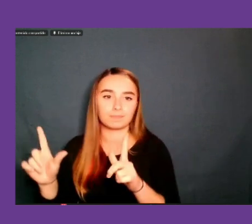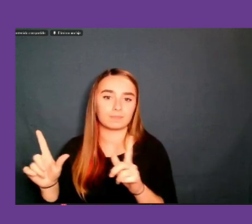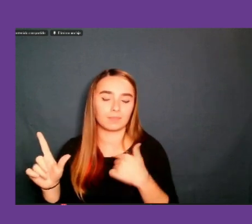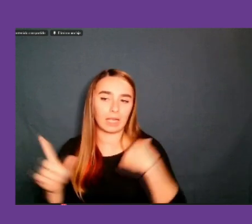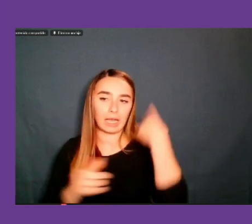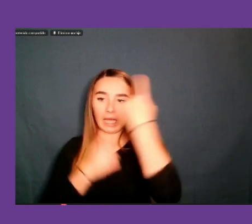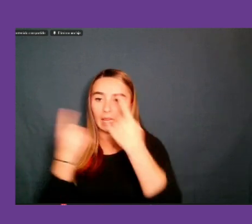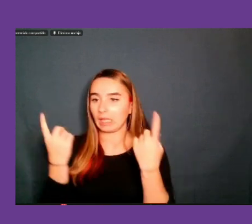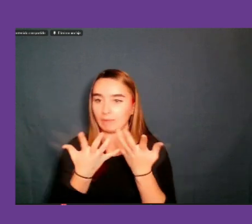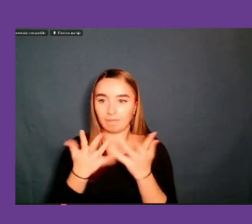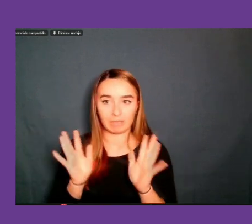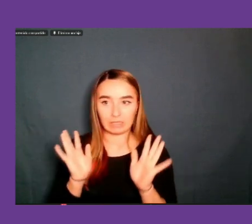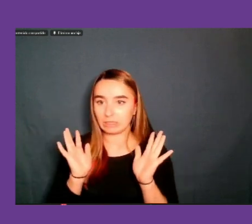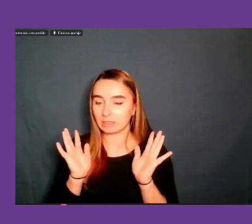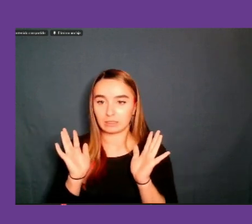will conclude here.